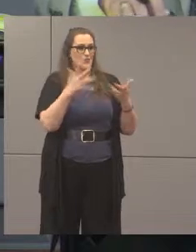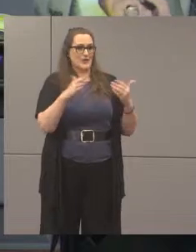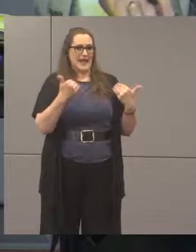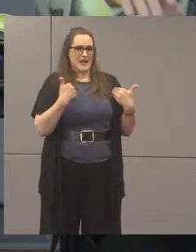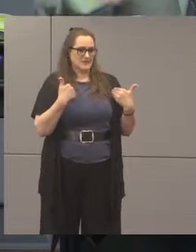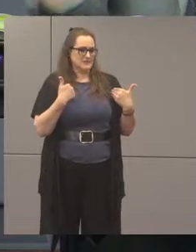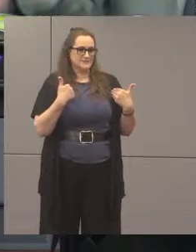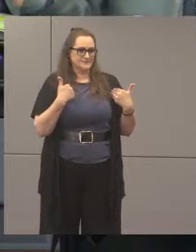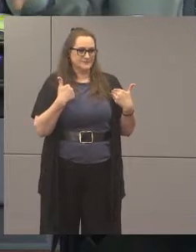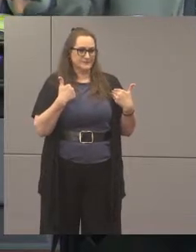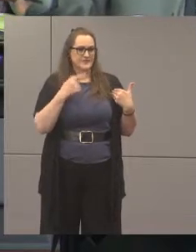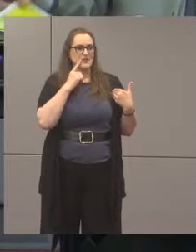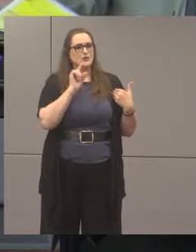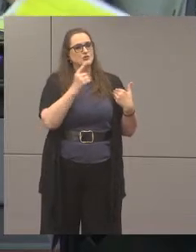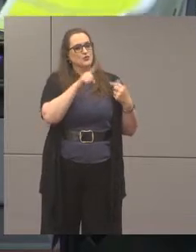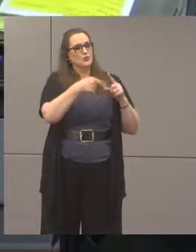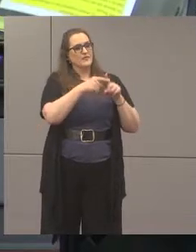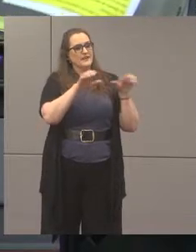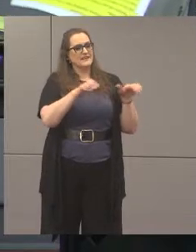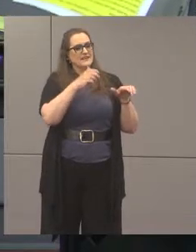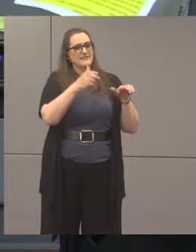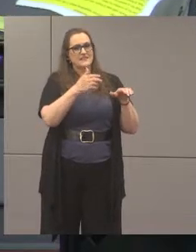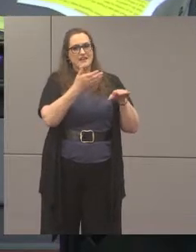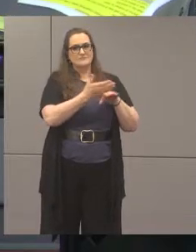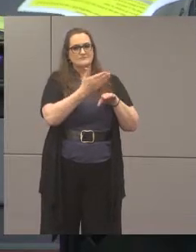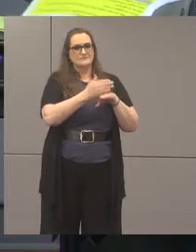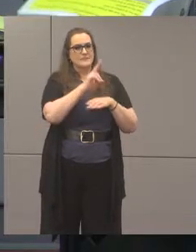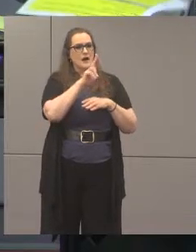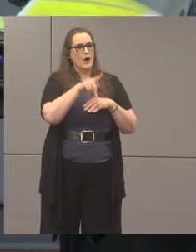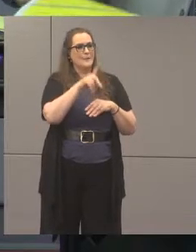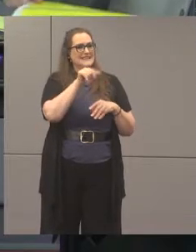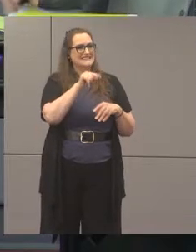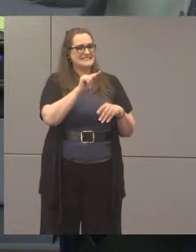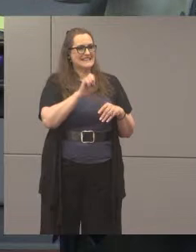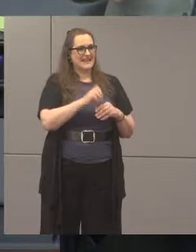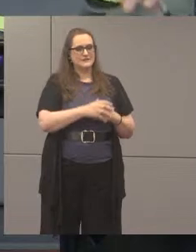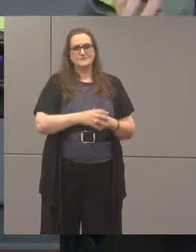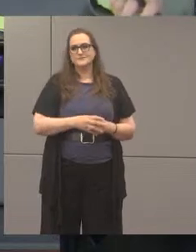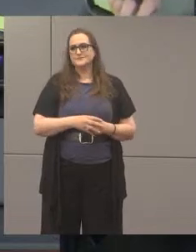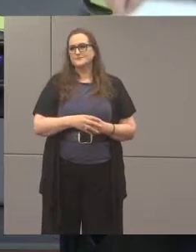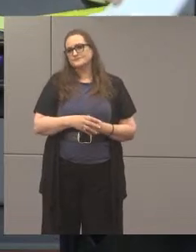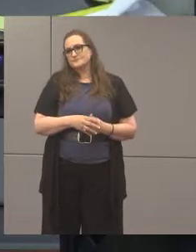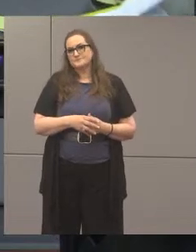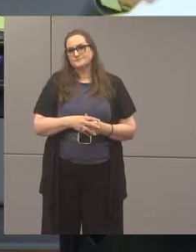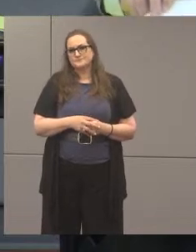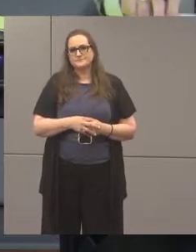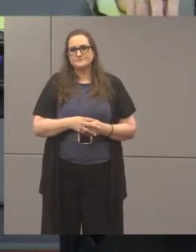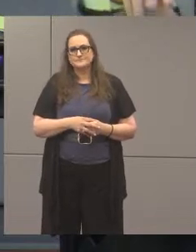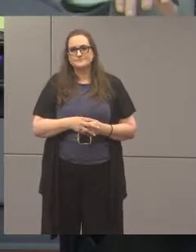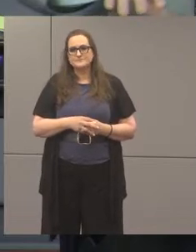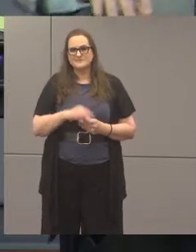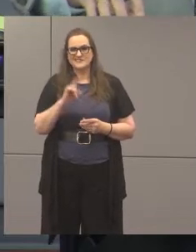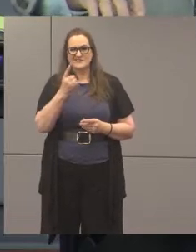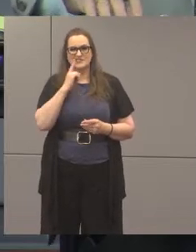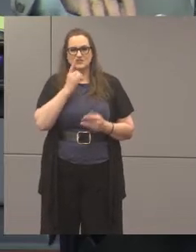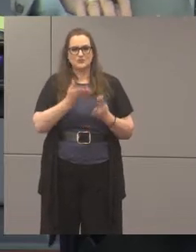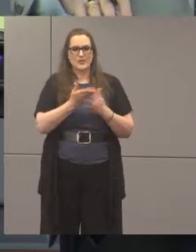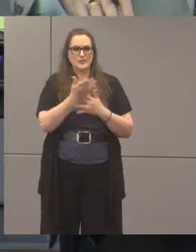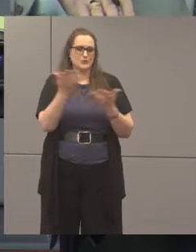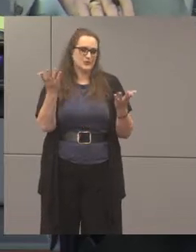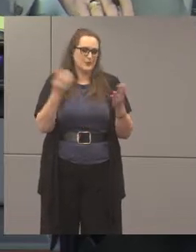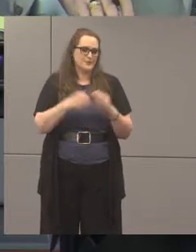had. It was just when they did the update that it just went through,